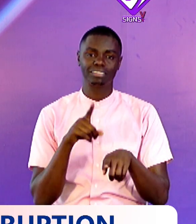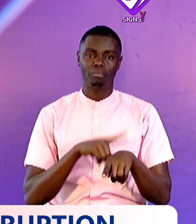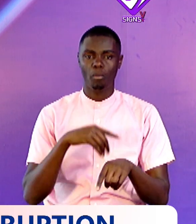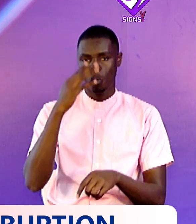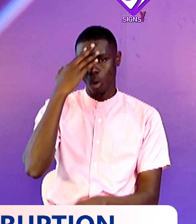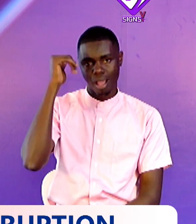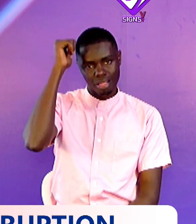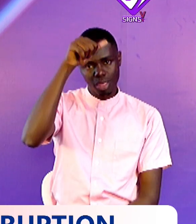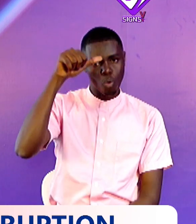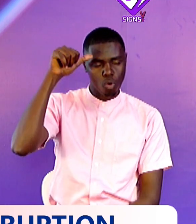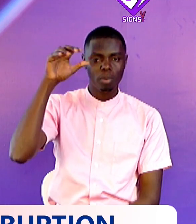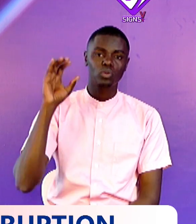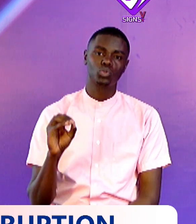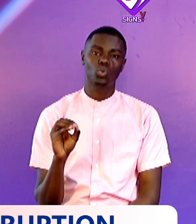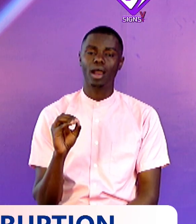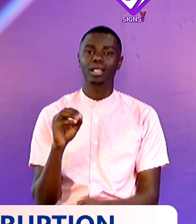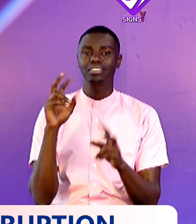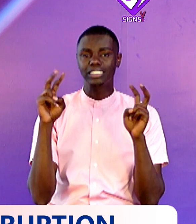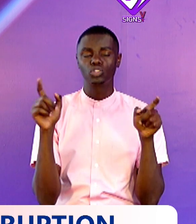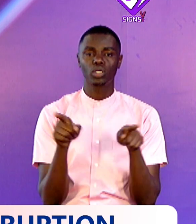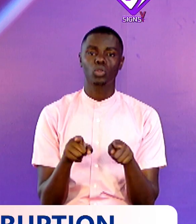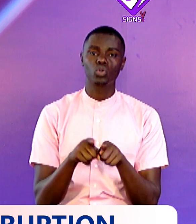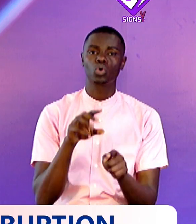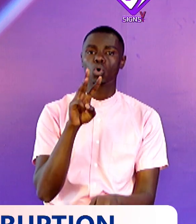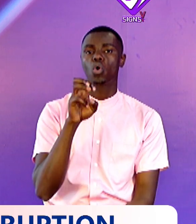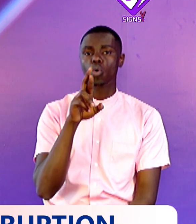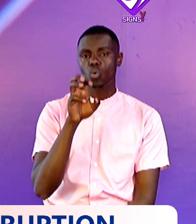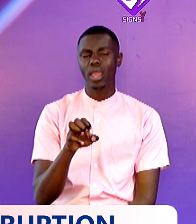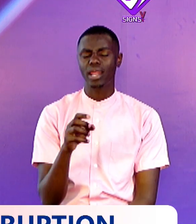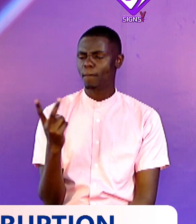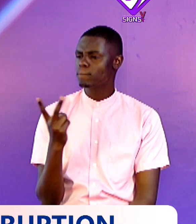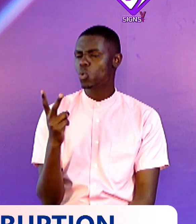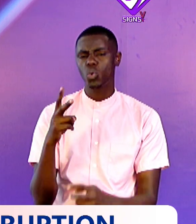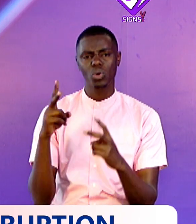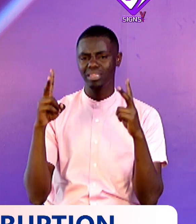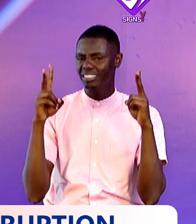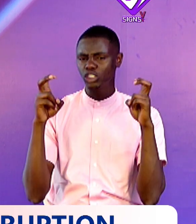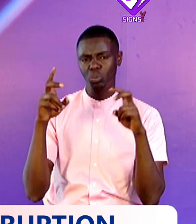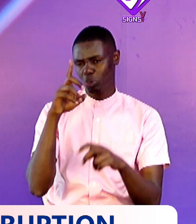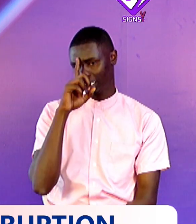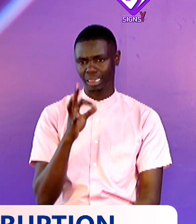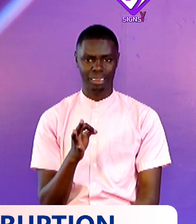Ojwang issue and then Ongondo Were issue, very serious issues.